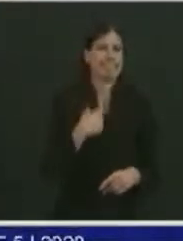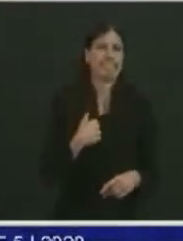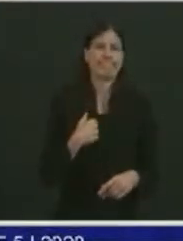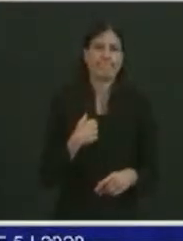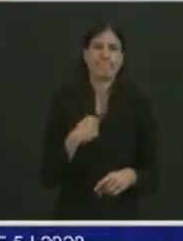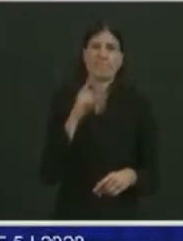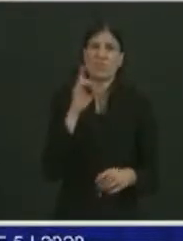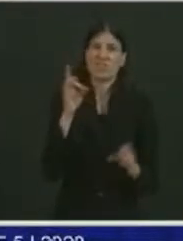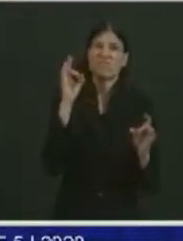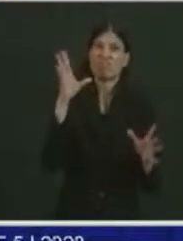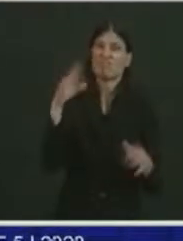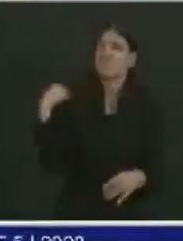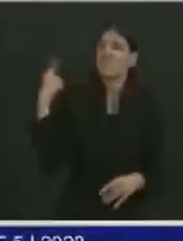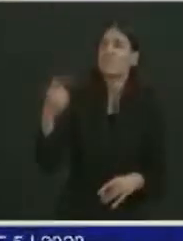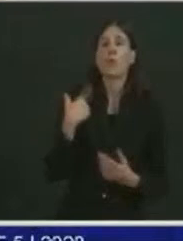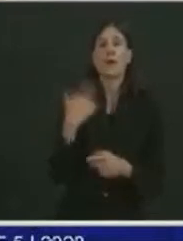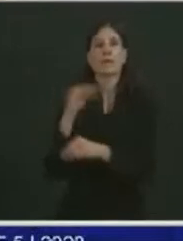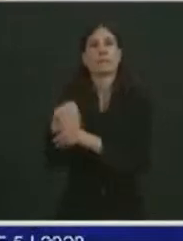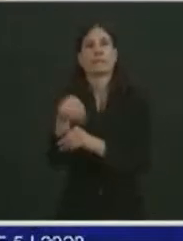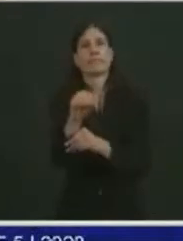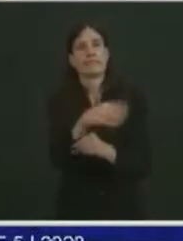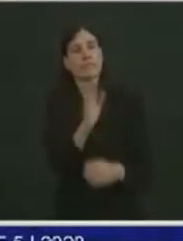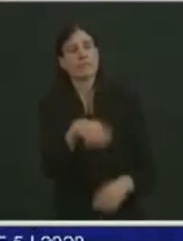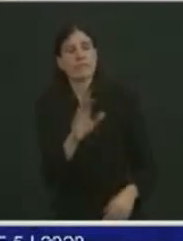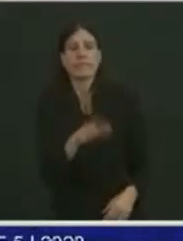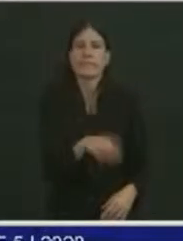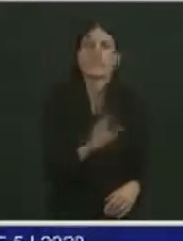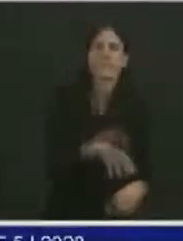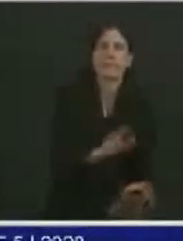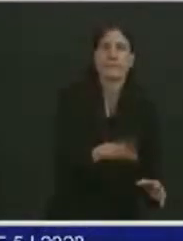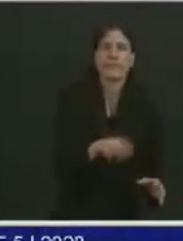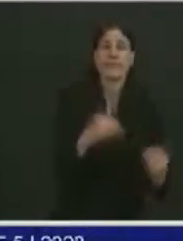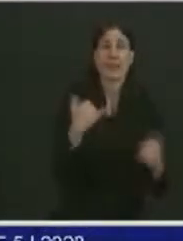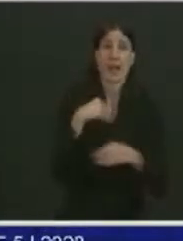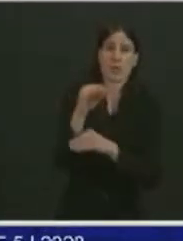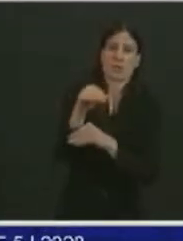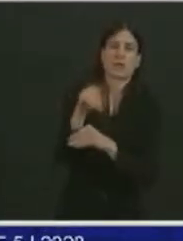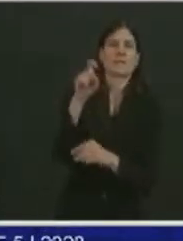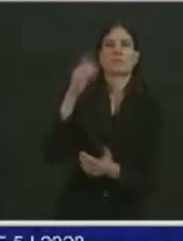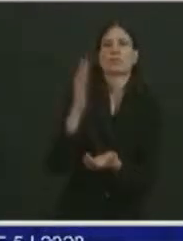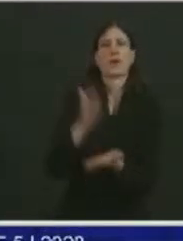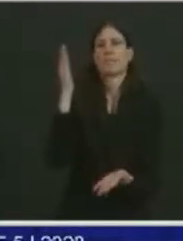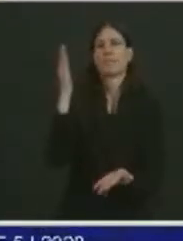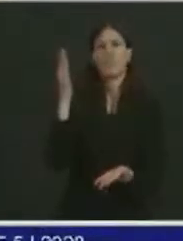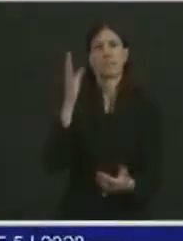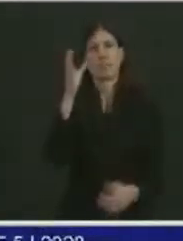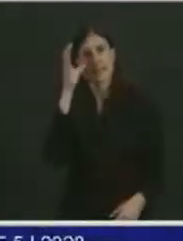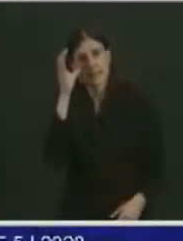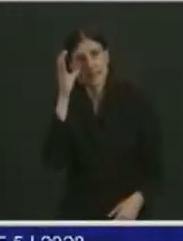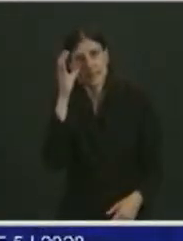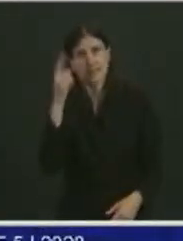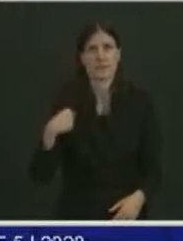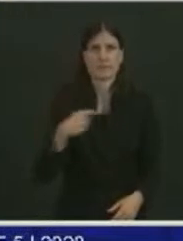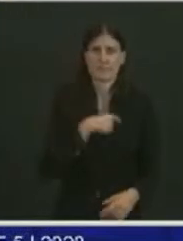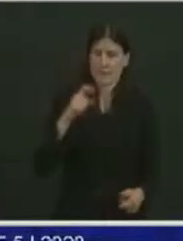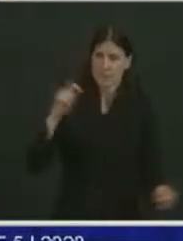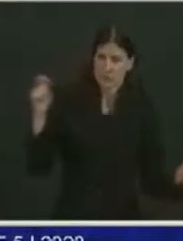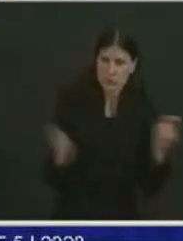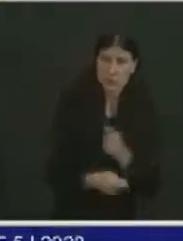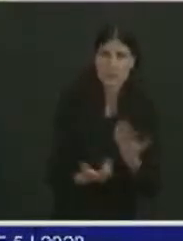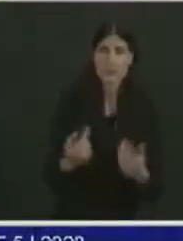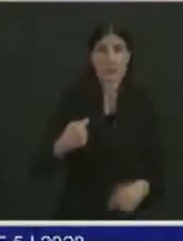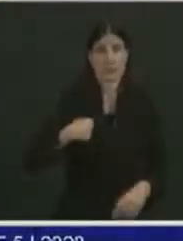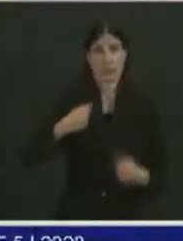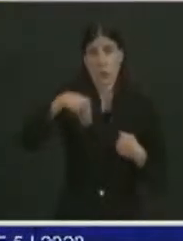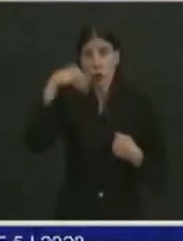listening, you know, as a society, as leaders, as people who aren't of color. Like, God, we are just not